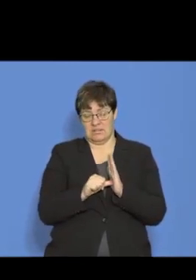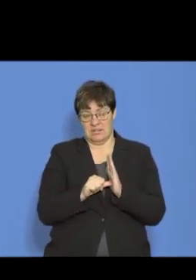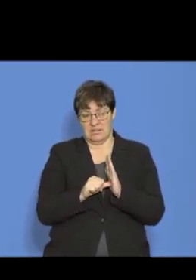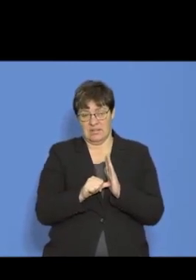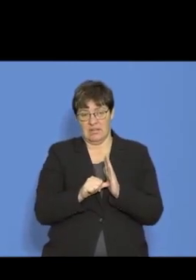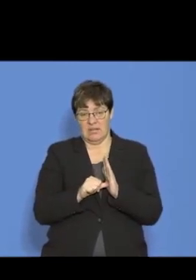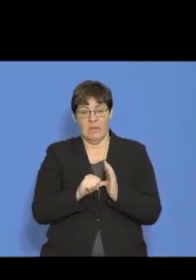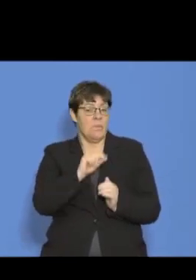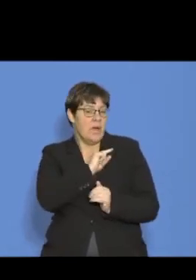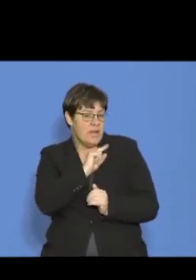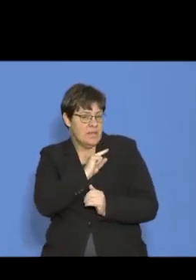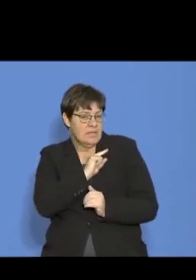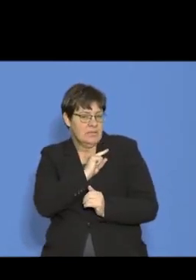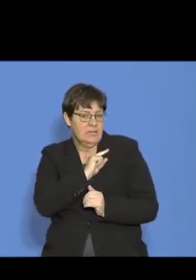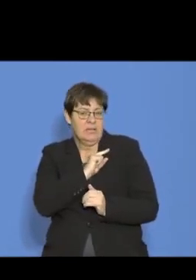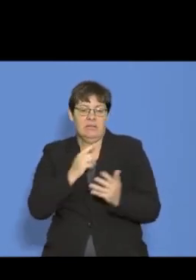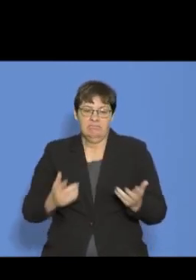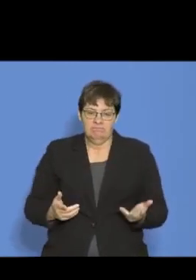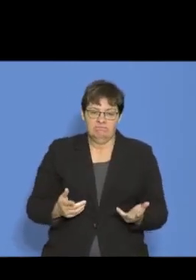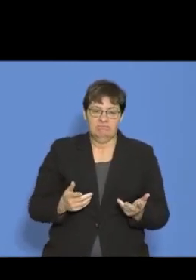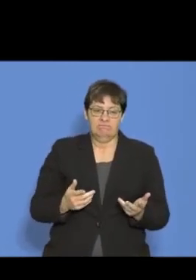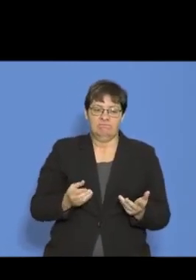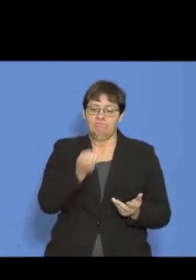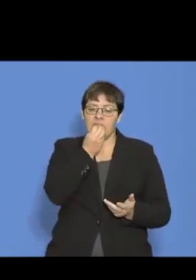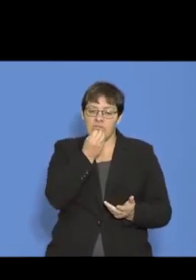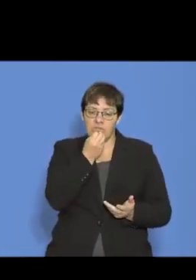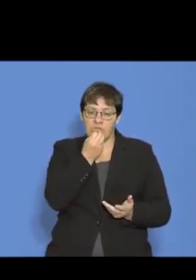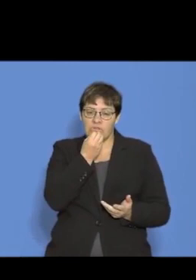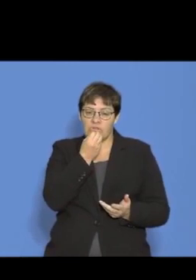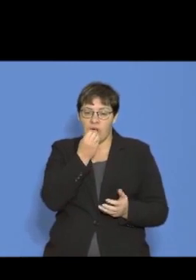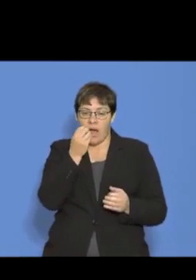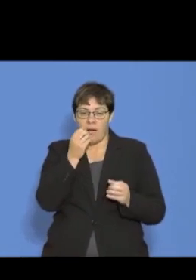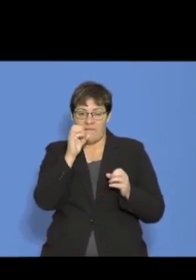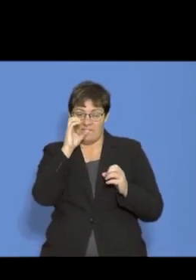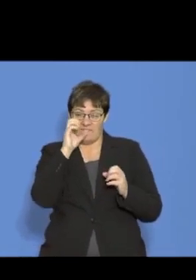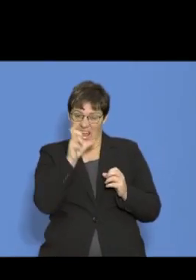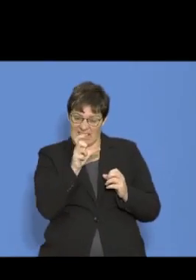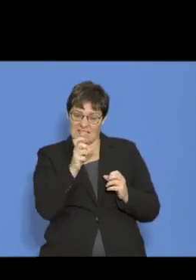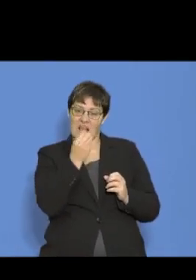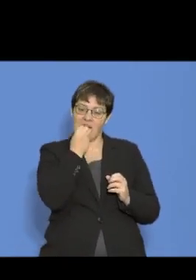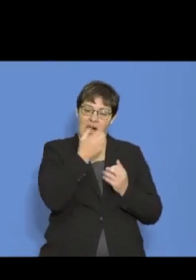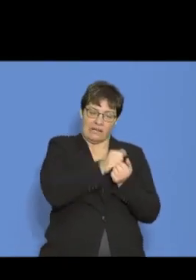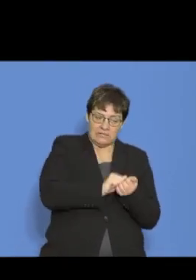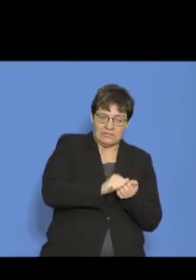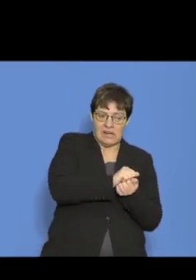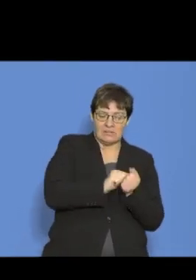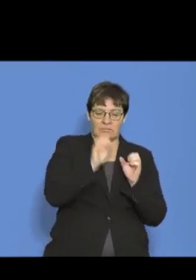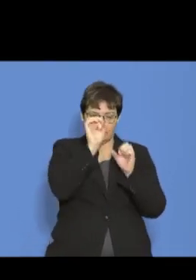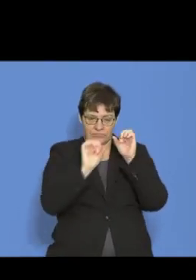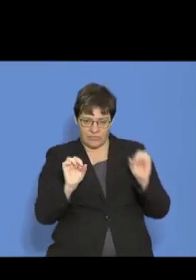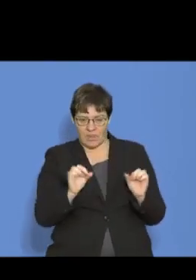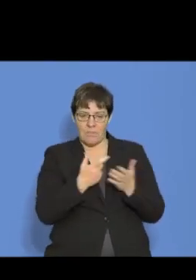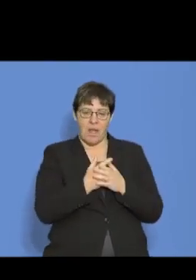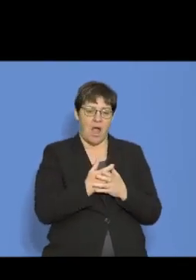important because it aids in the food being broken down, especially when it comes to